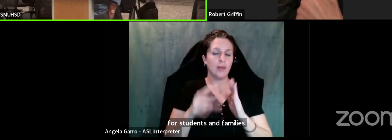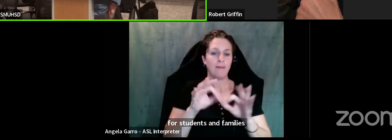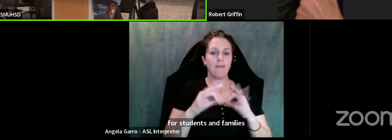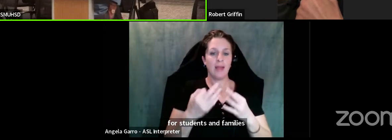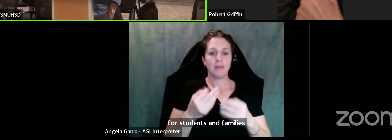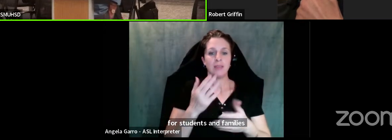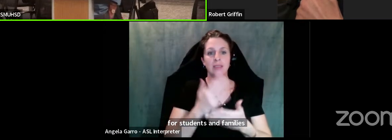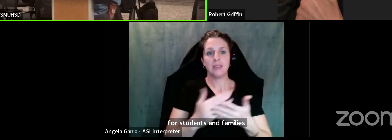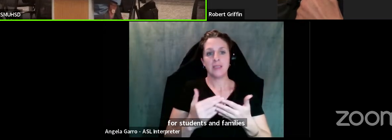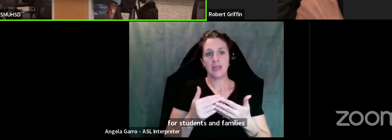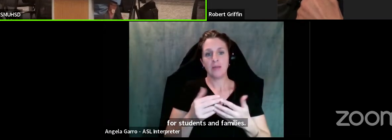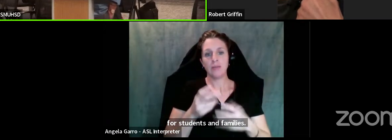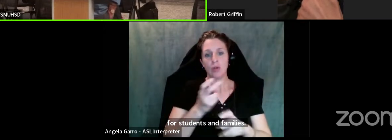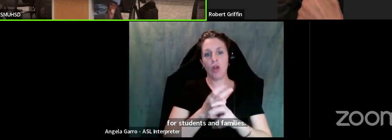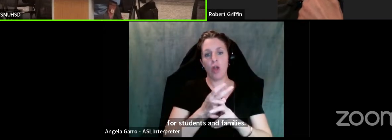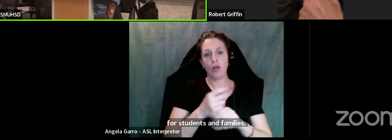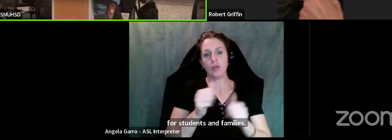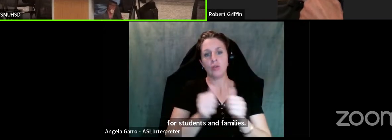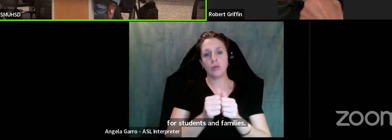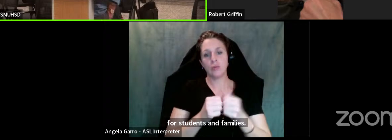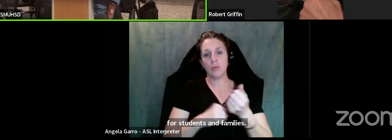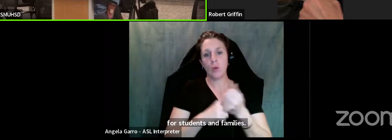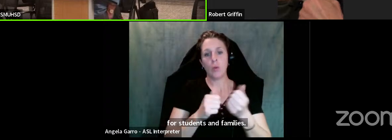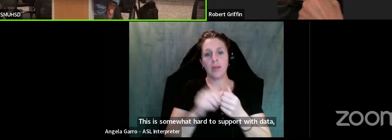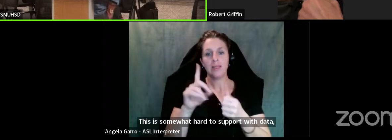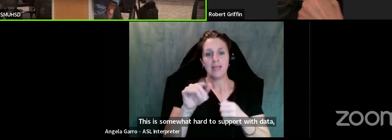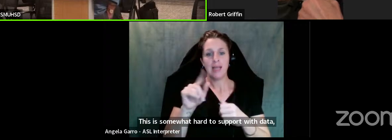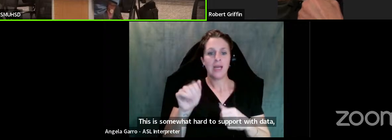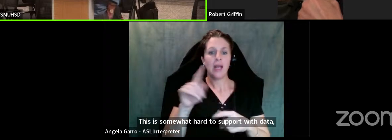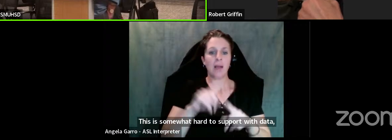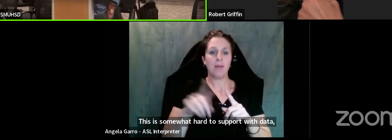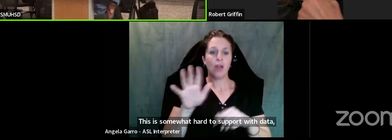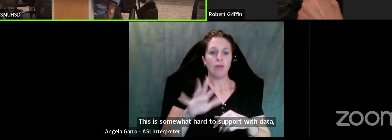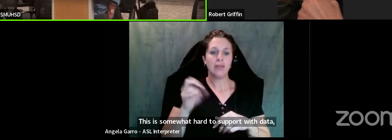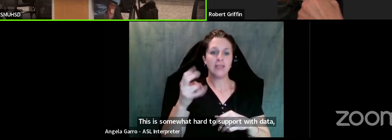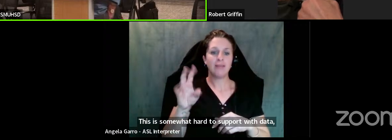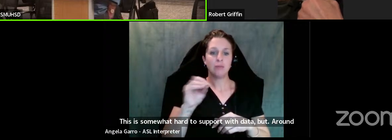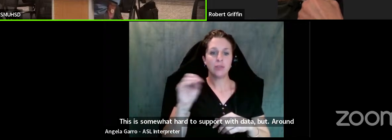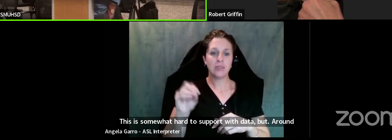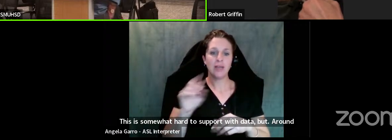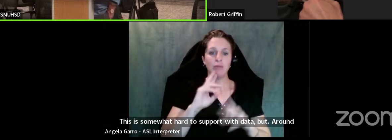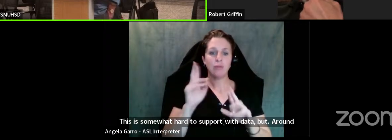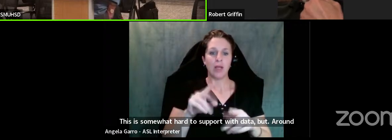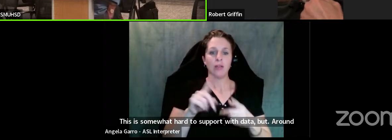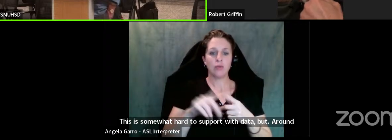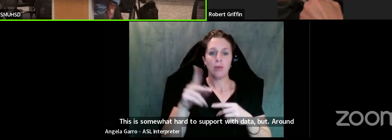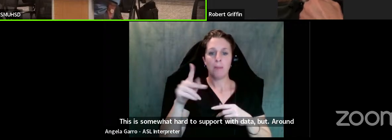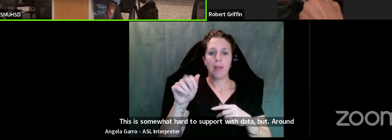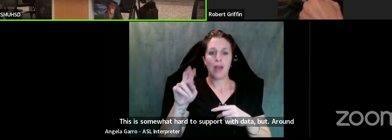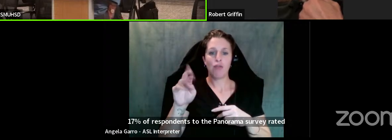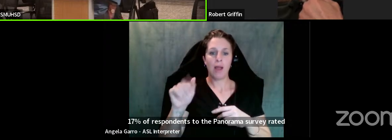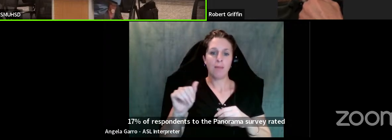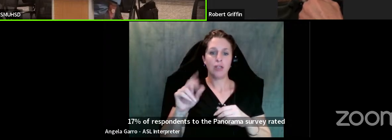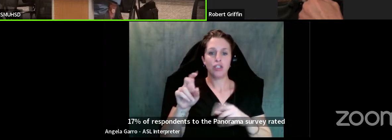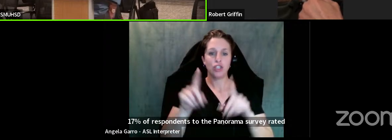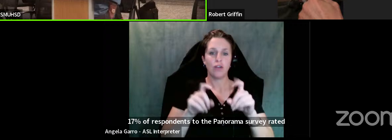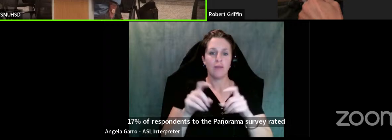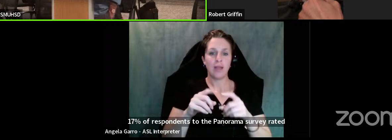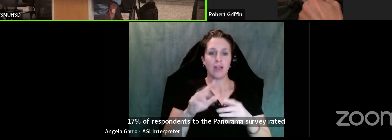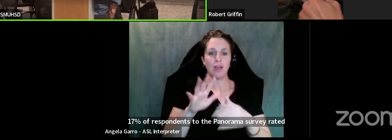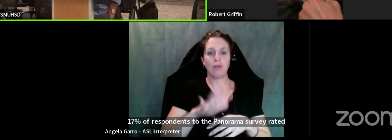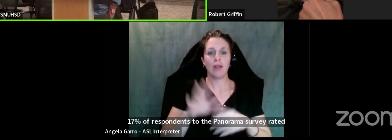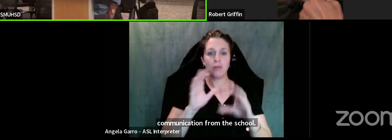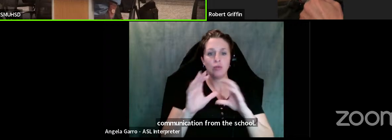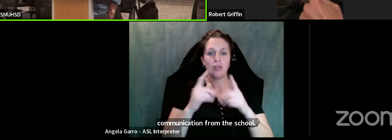somewhat hard to support with data, but around 17% of respondents to the Panorama survey rated communication from the school somewhere between